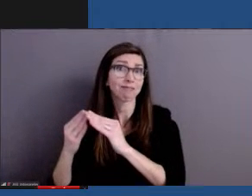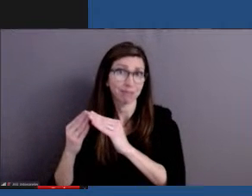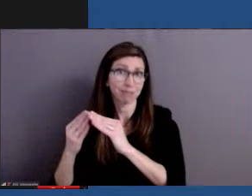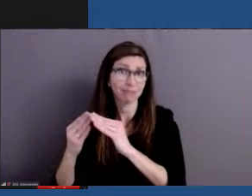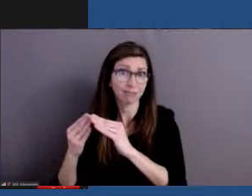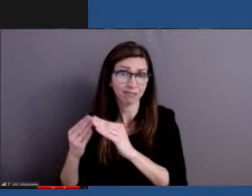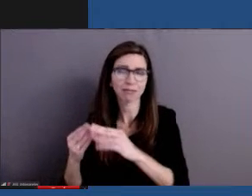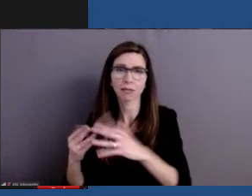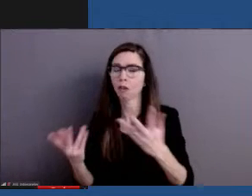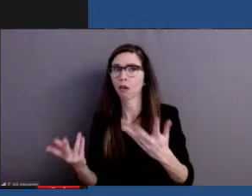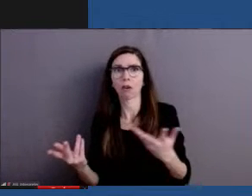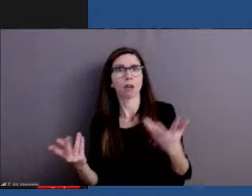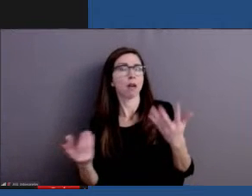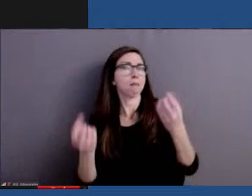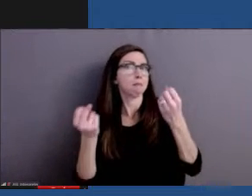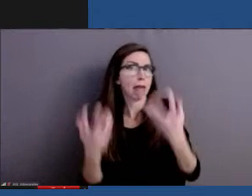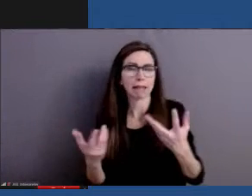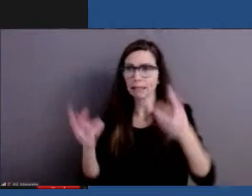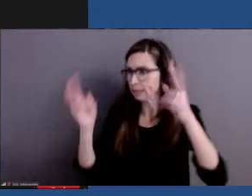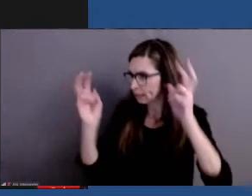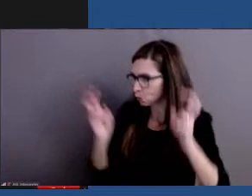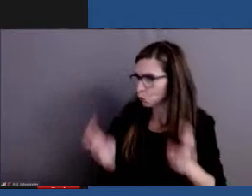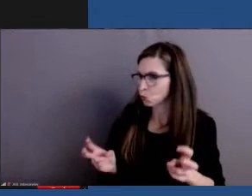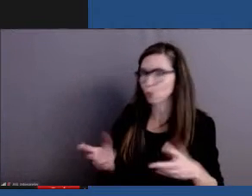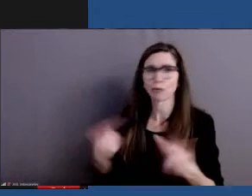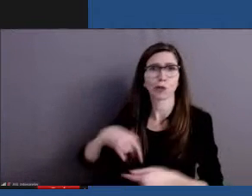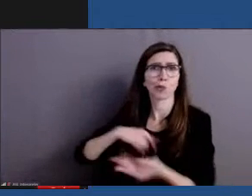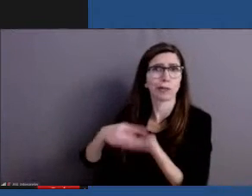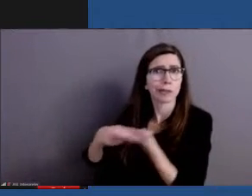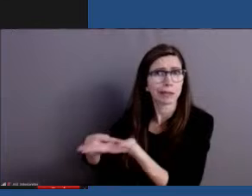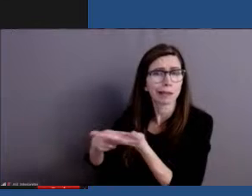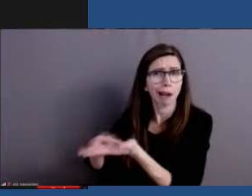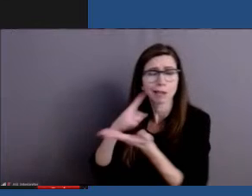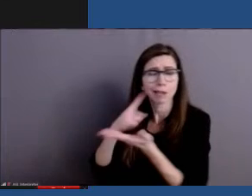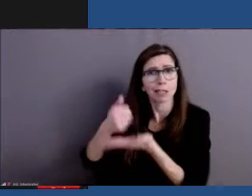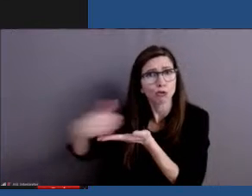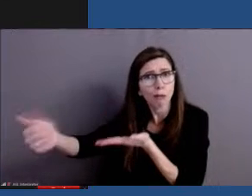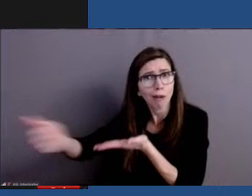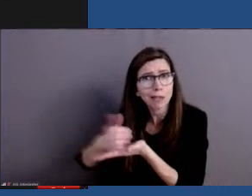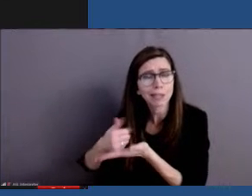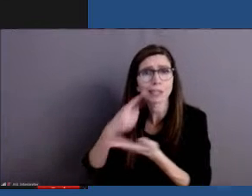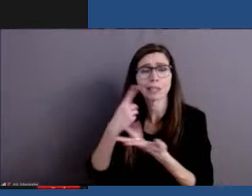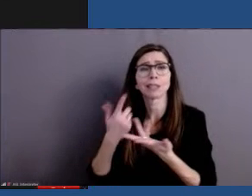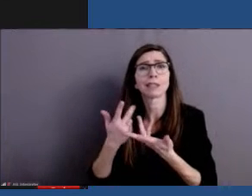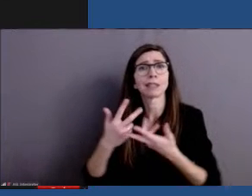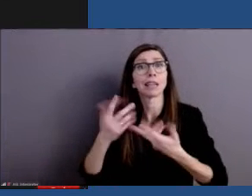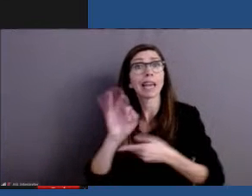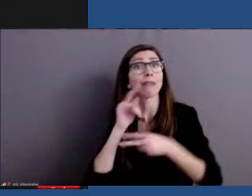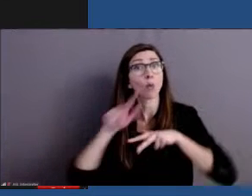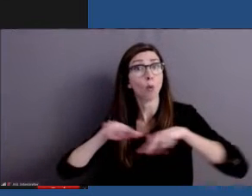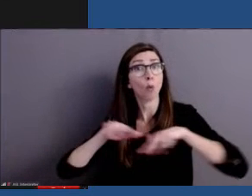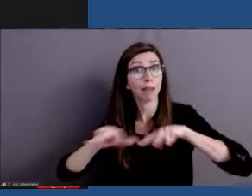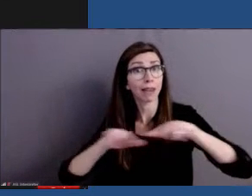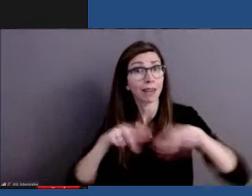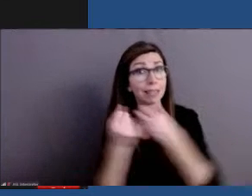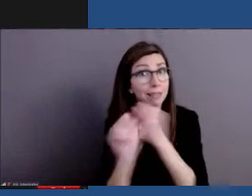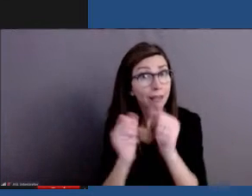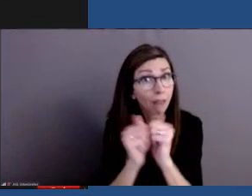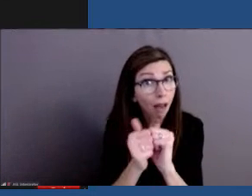number of issues, and these would include, of course, transit, pedestrian safety, infrastructure